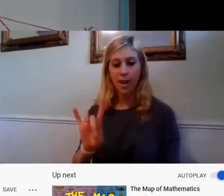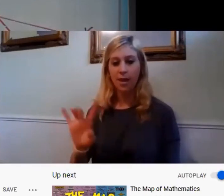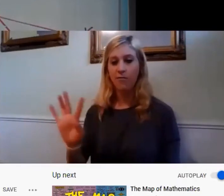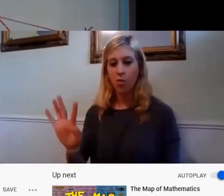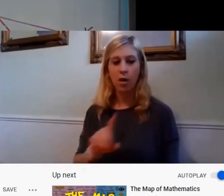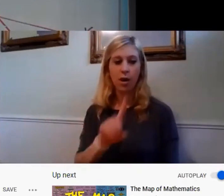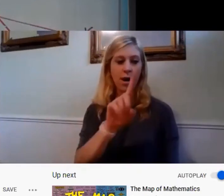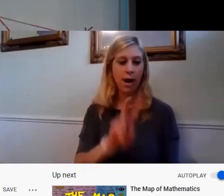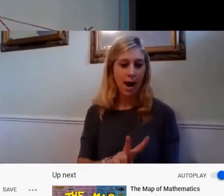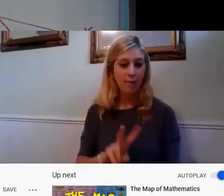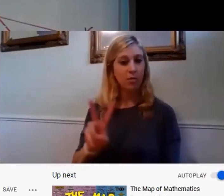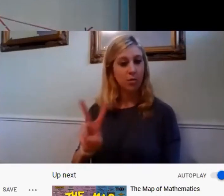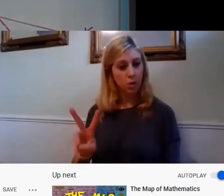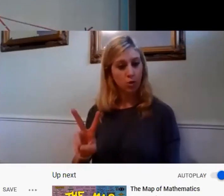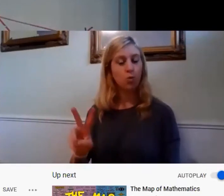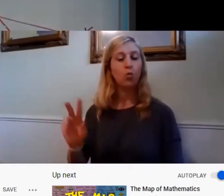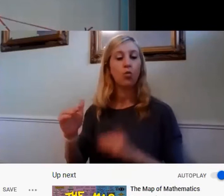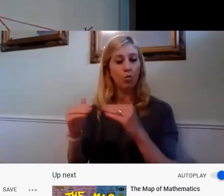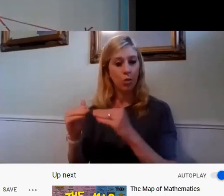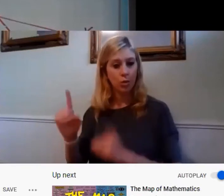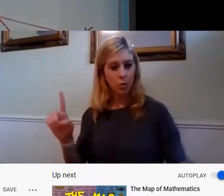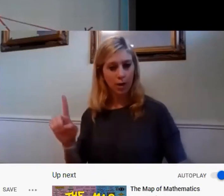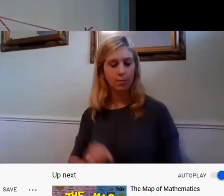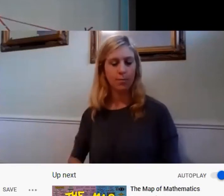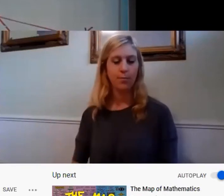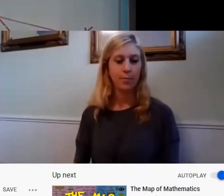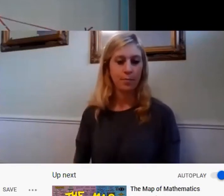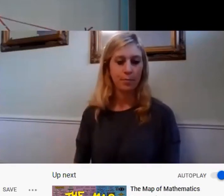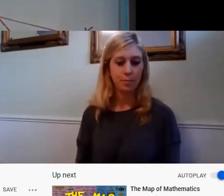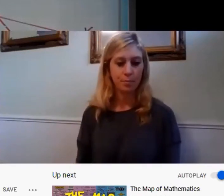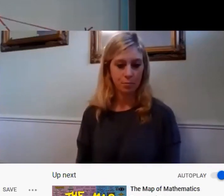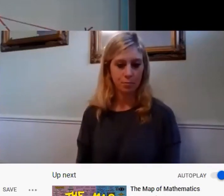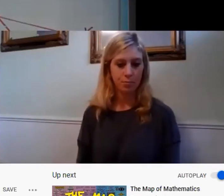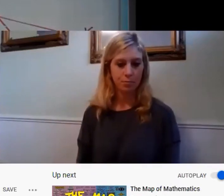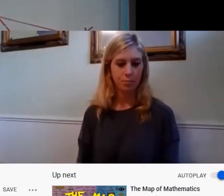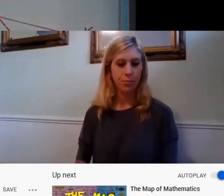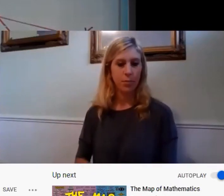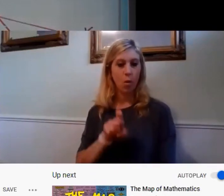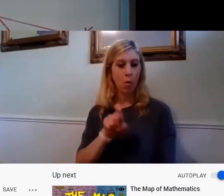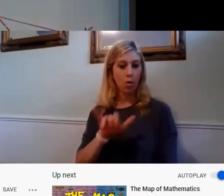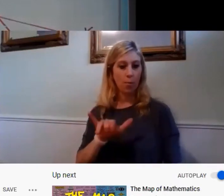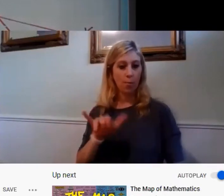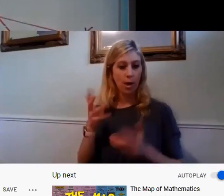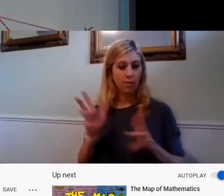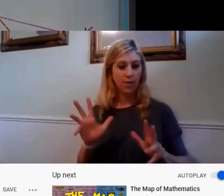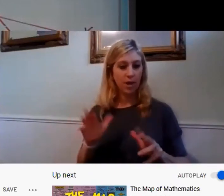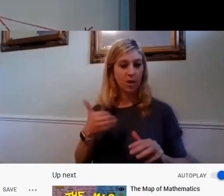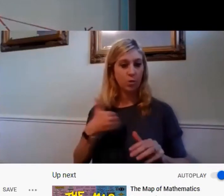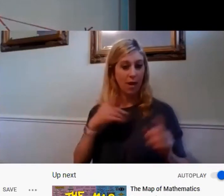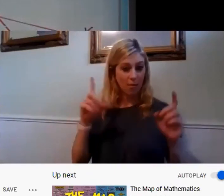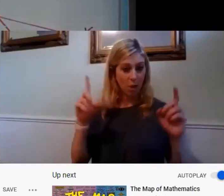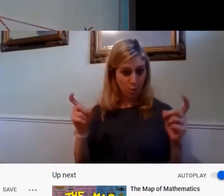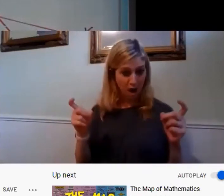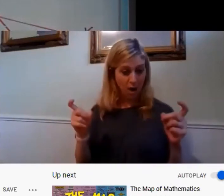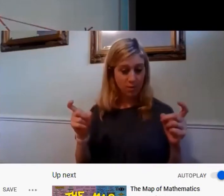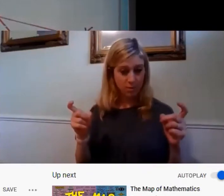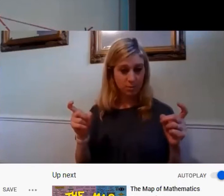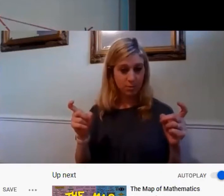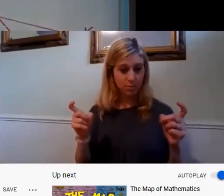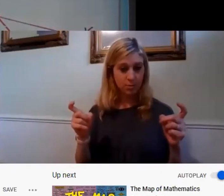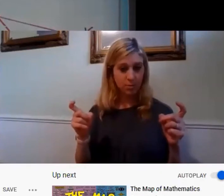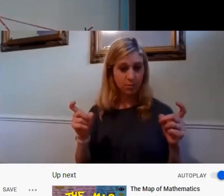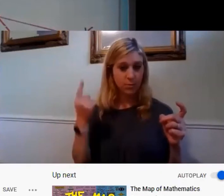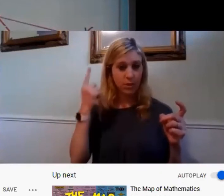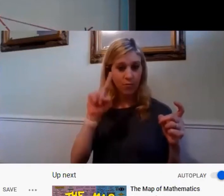right, so now we've got the ordered pairs here. We've got our primes for our reduction here that we've done on this image. So let's graph it. So I've